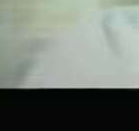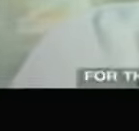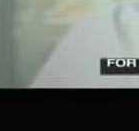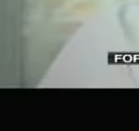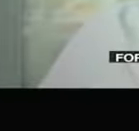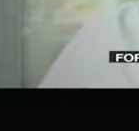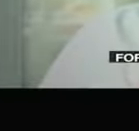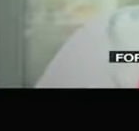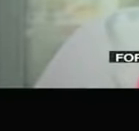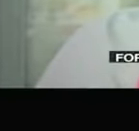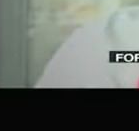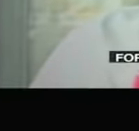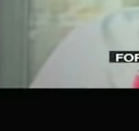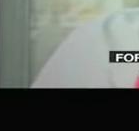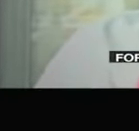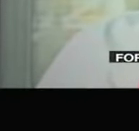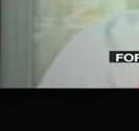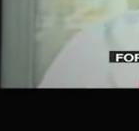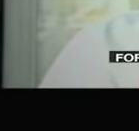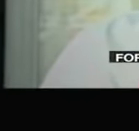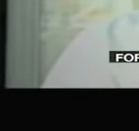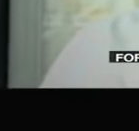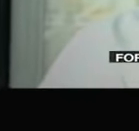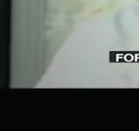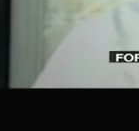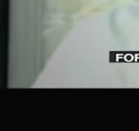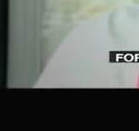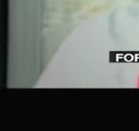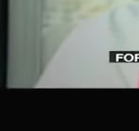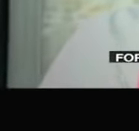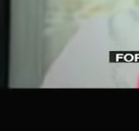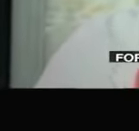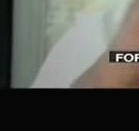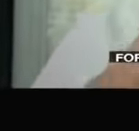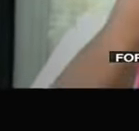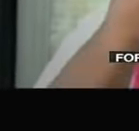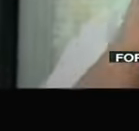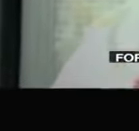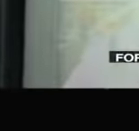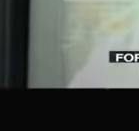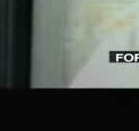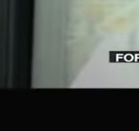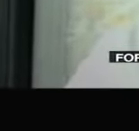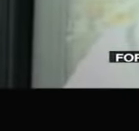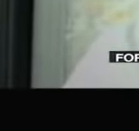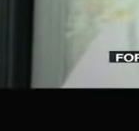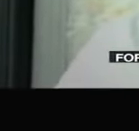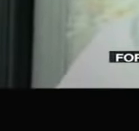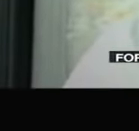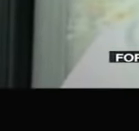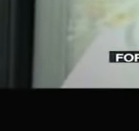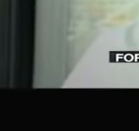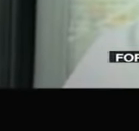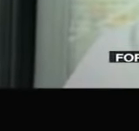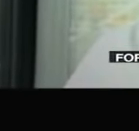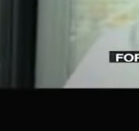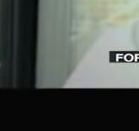Is the vaccine going to be mandatory for the ones who don't want to be vaccinated, like myself?